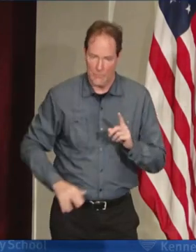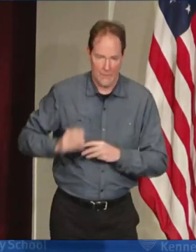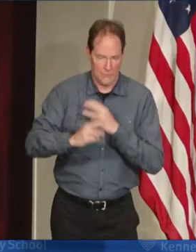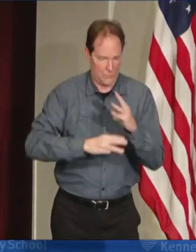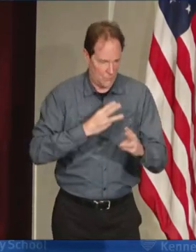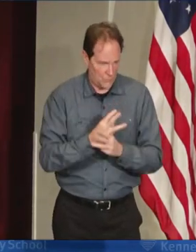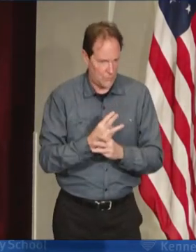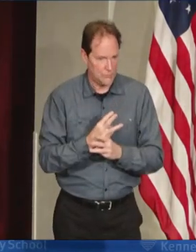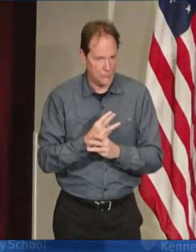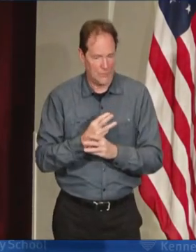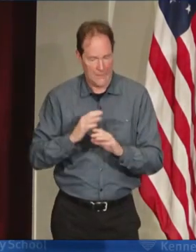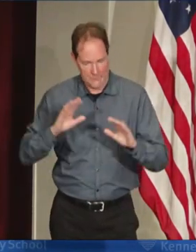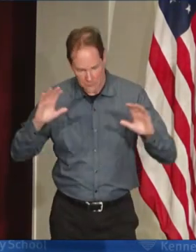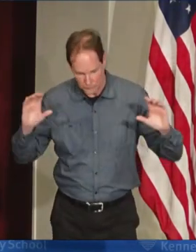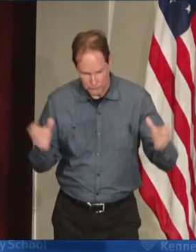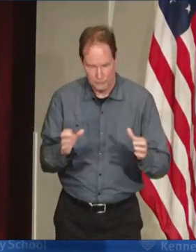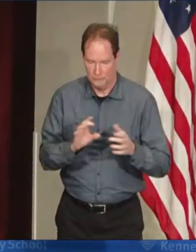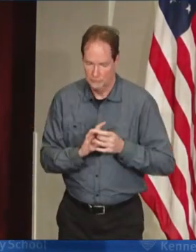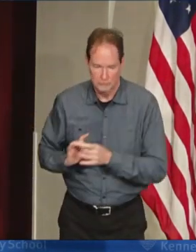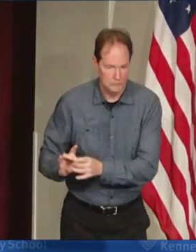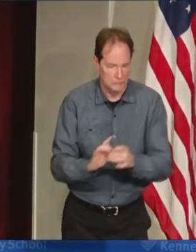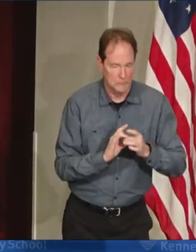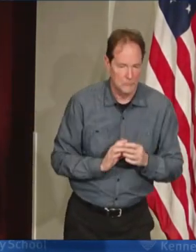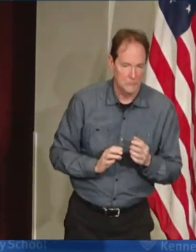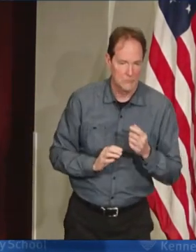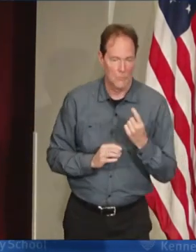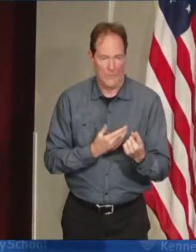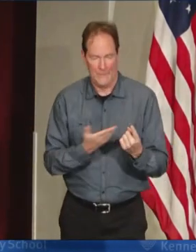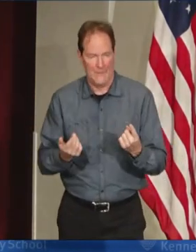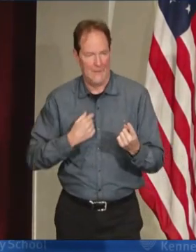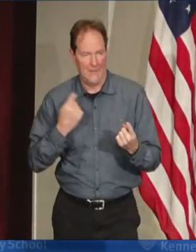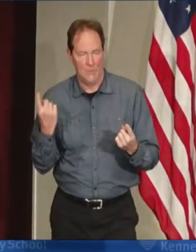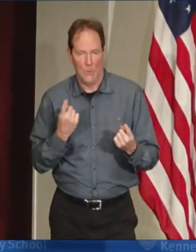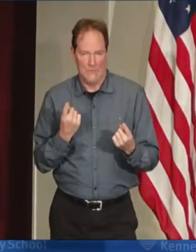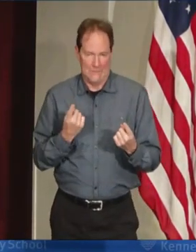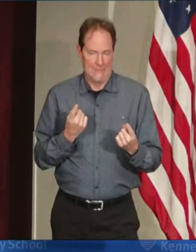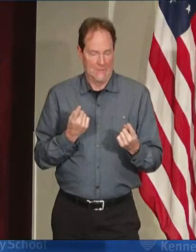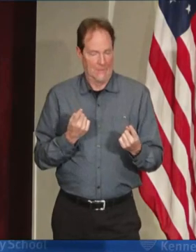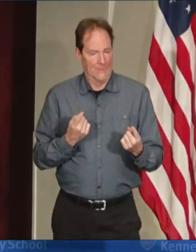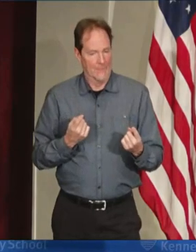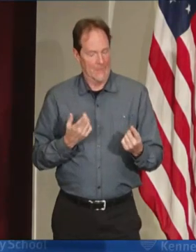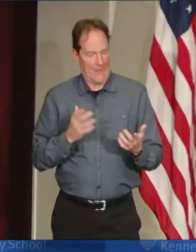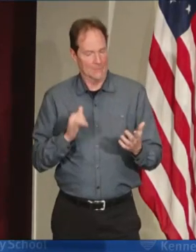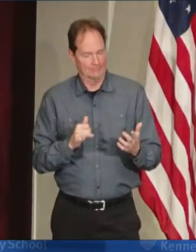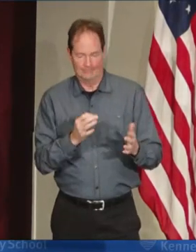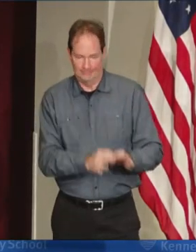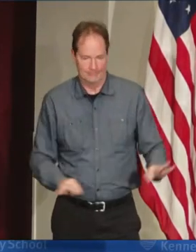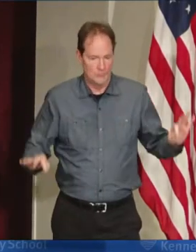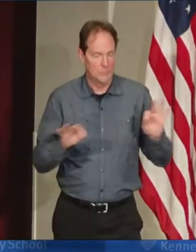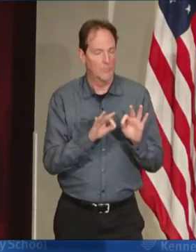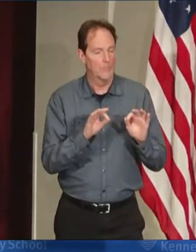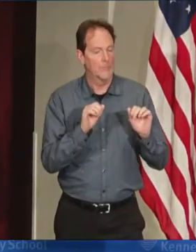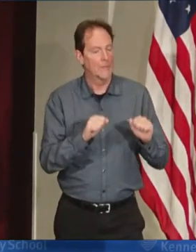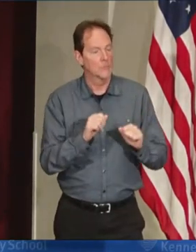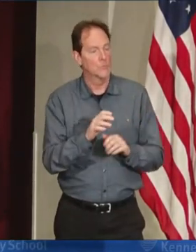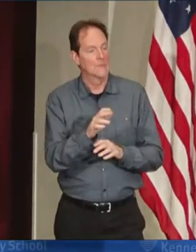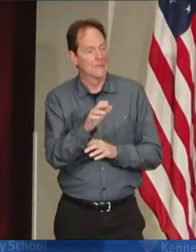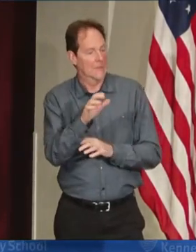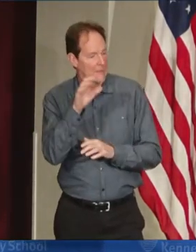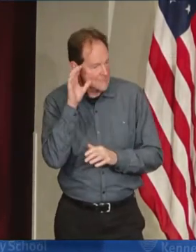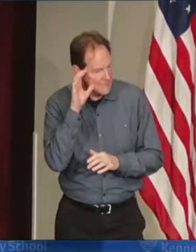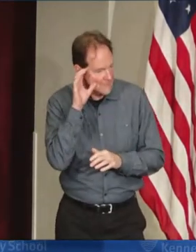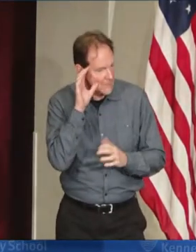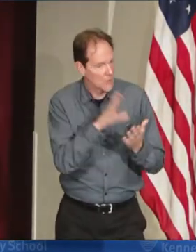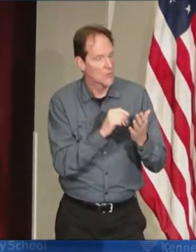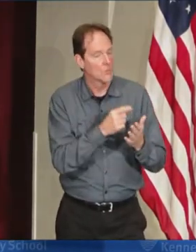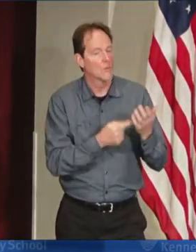get together. And one thing that I've always found important is to be able to listen and learn about what's going on in